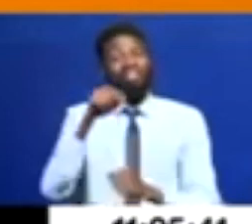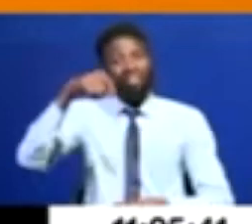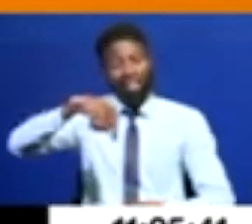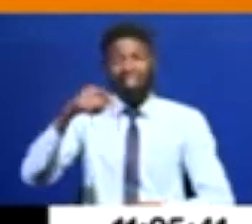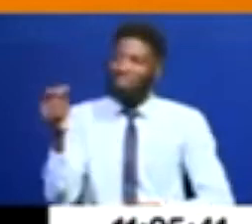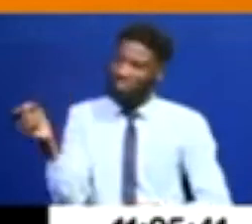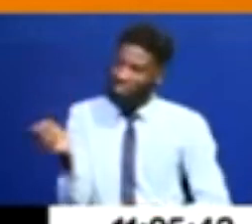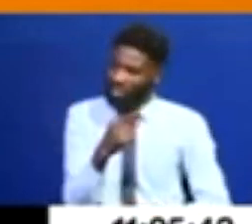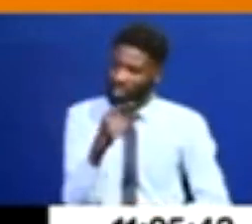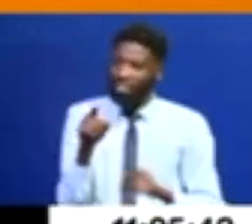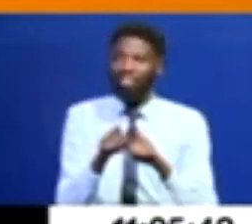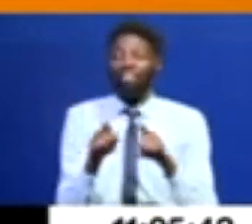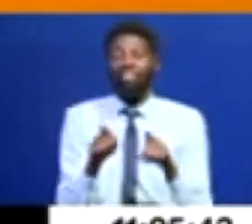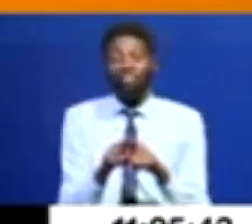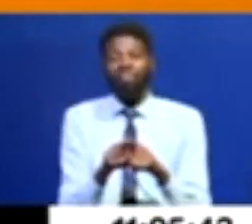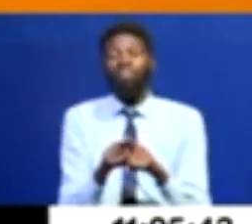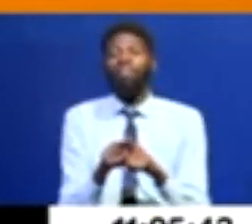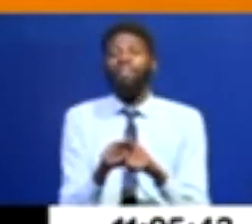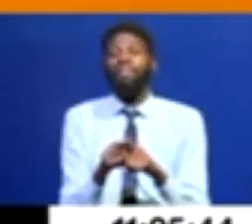the cabinet